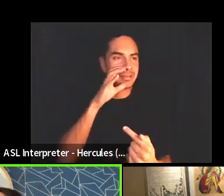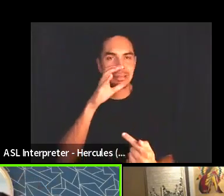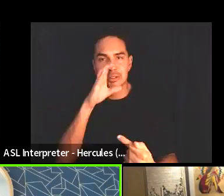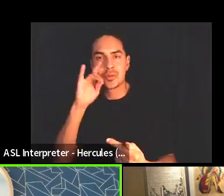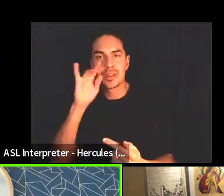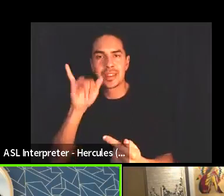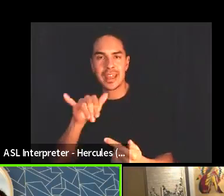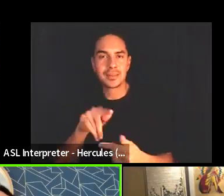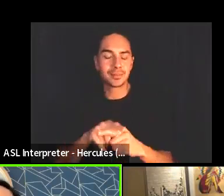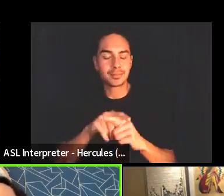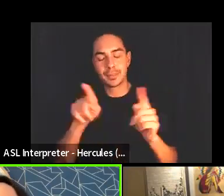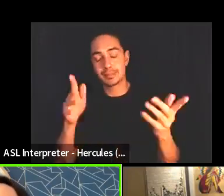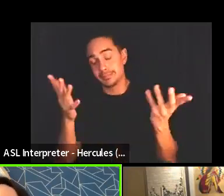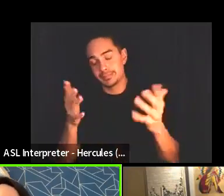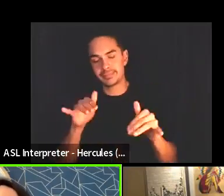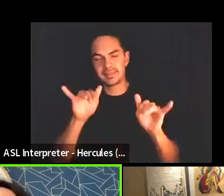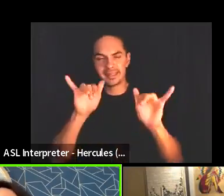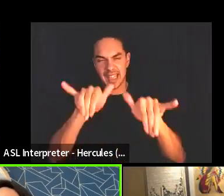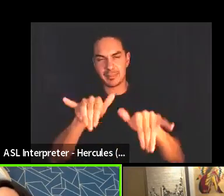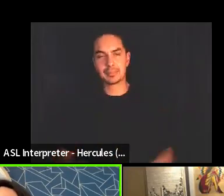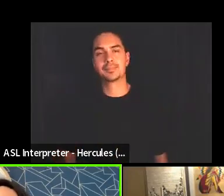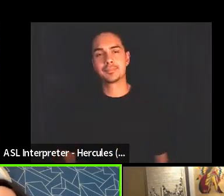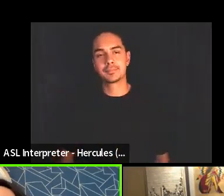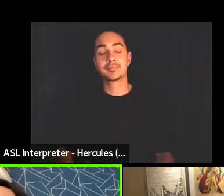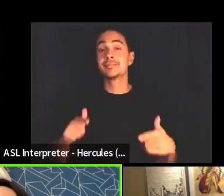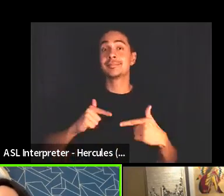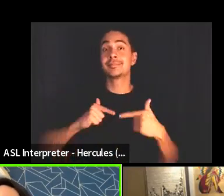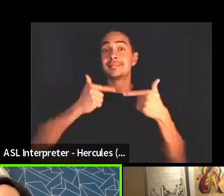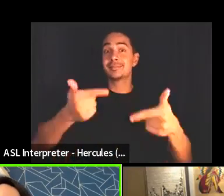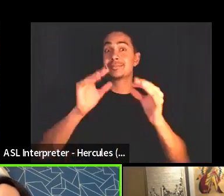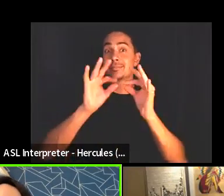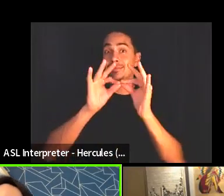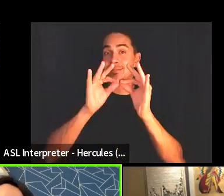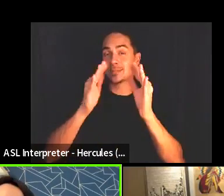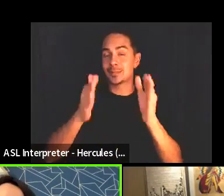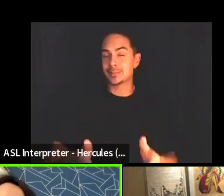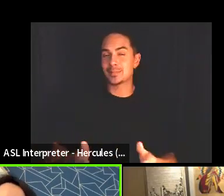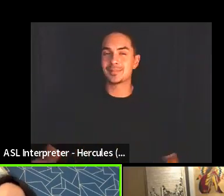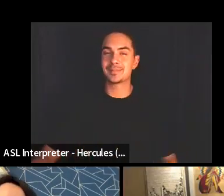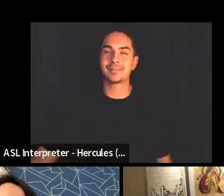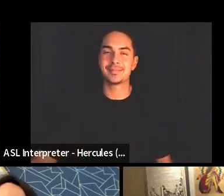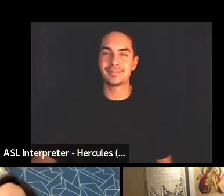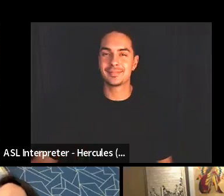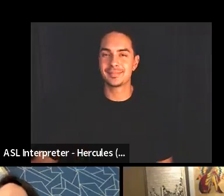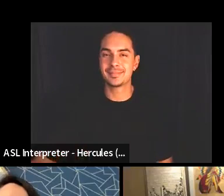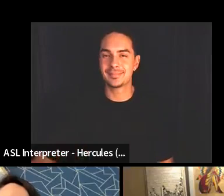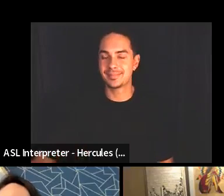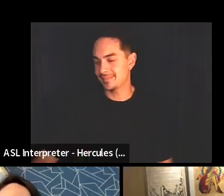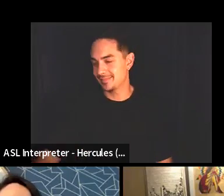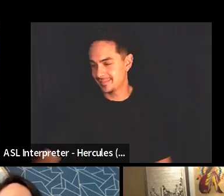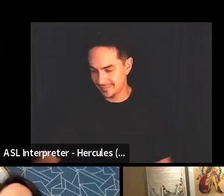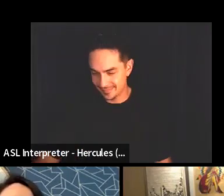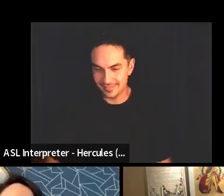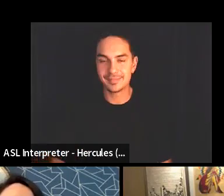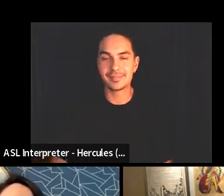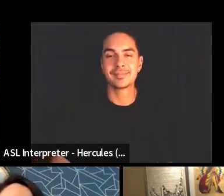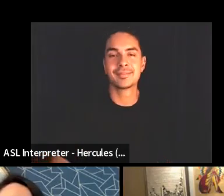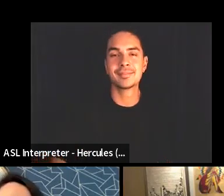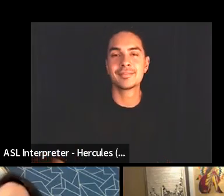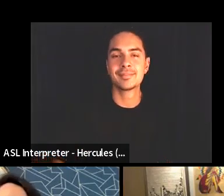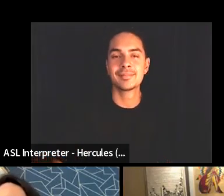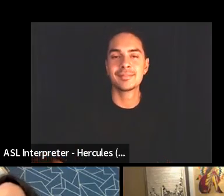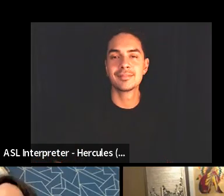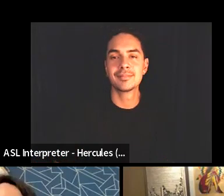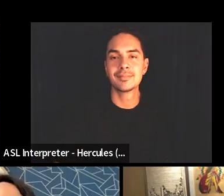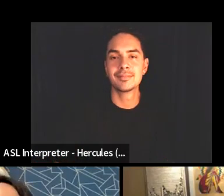But yeah. No, and when we say like those were intentional